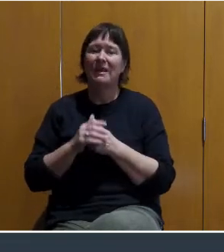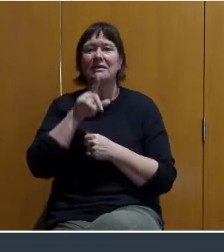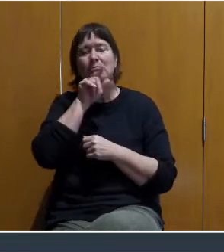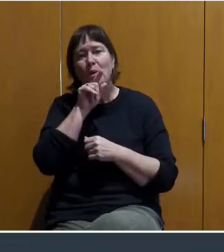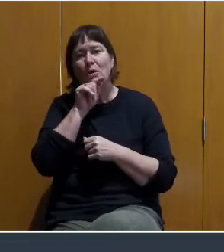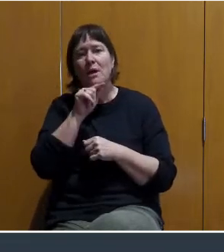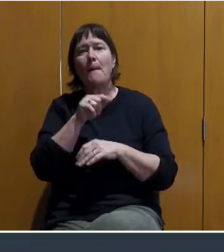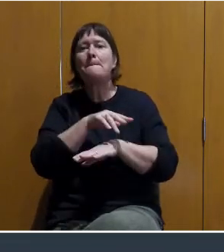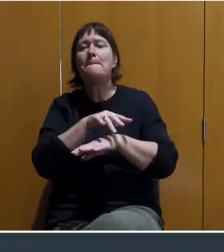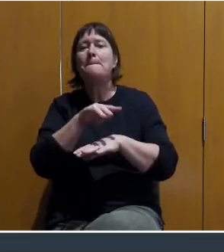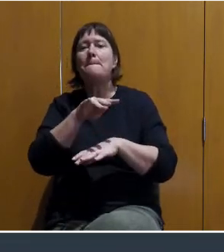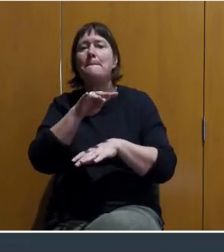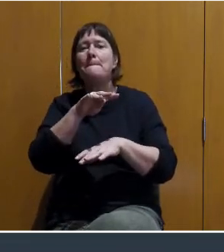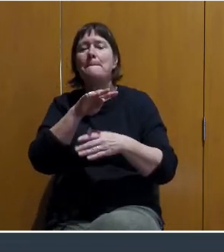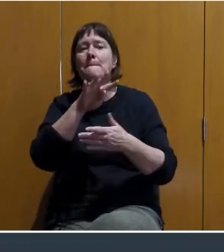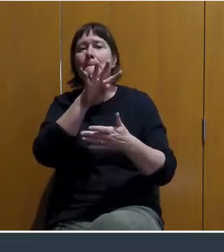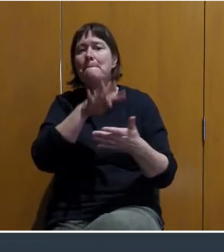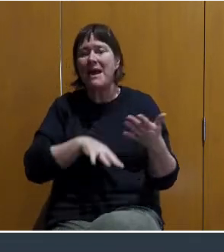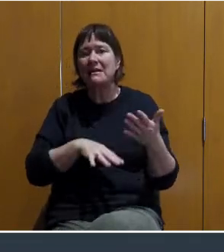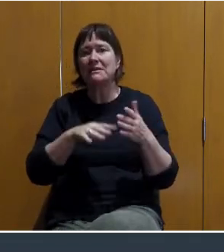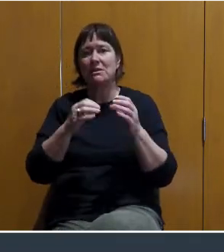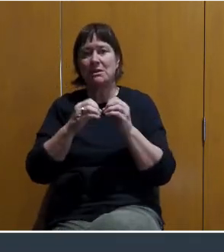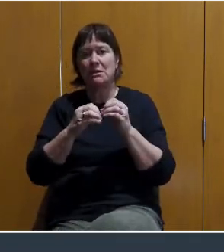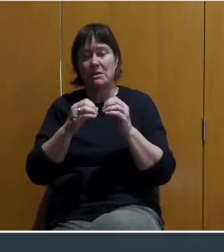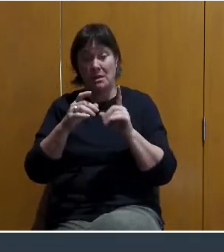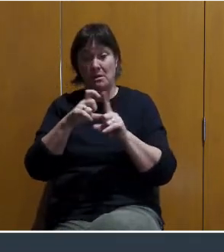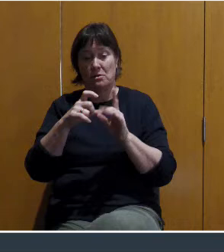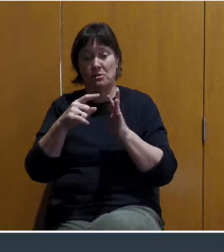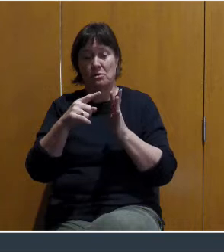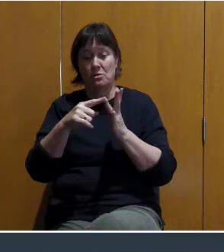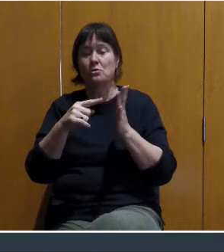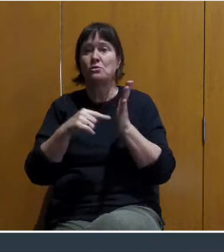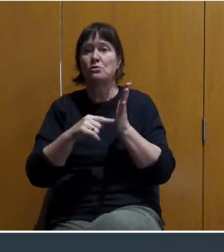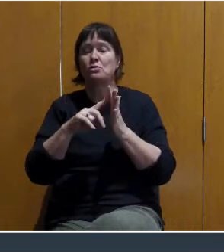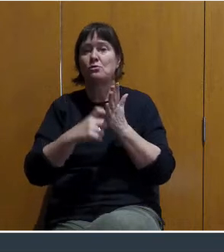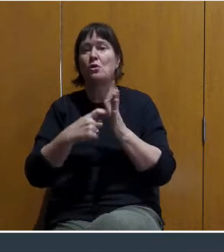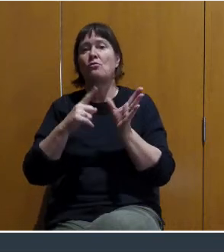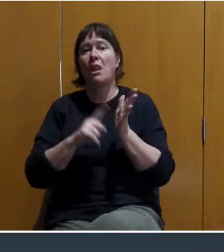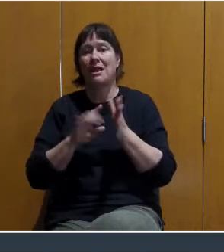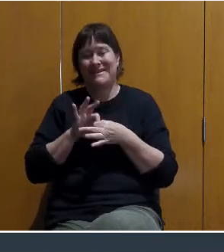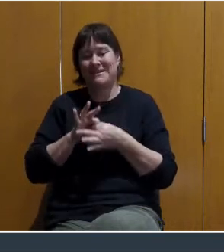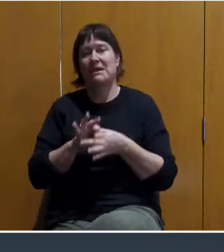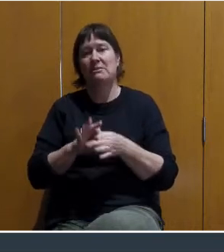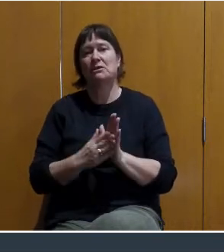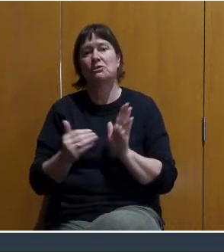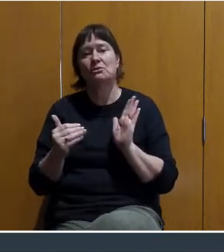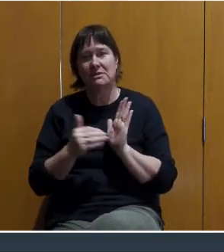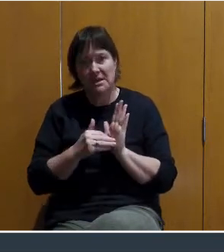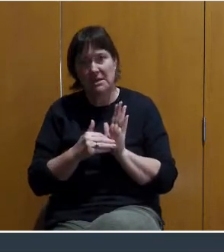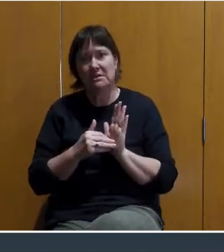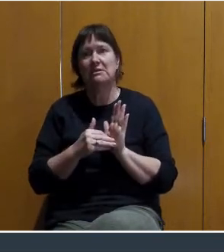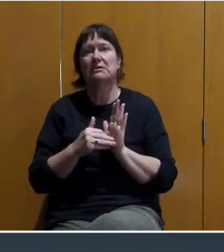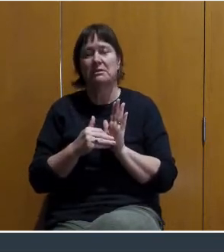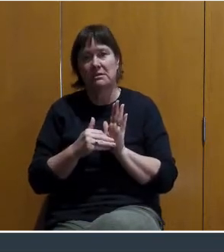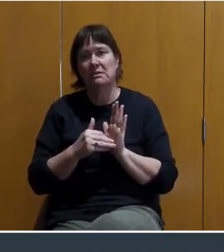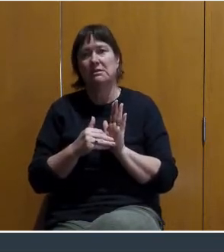Zealand. It's an endemic breeder to New Zealand. It breeds nowhere else in the world. Its conservation status is